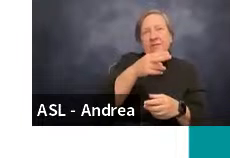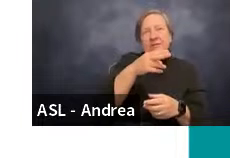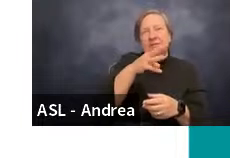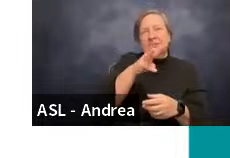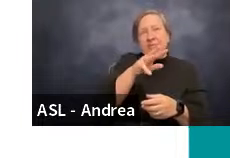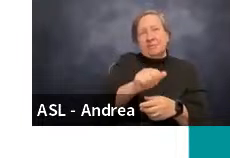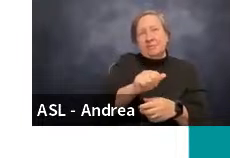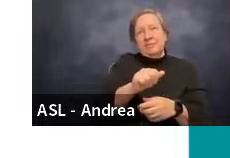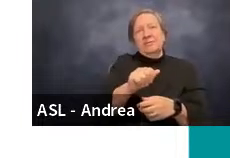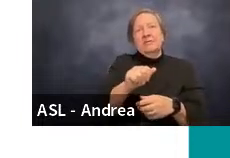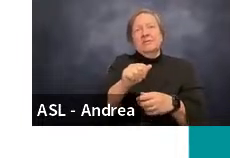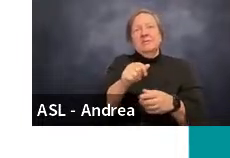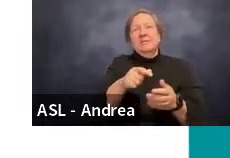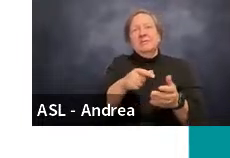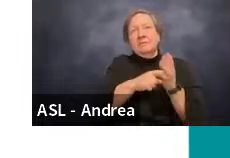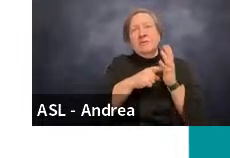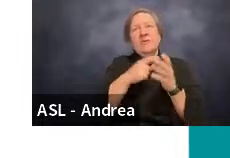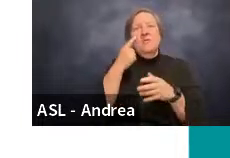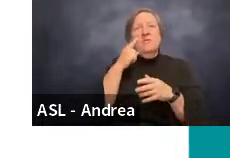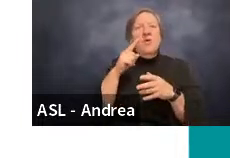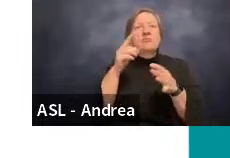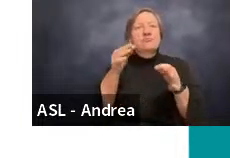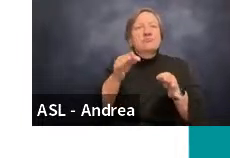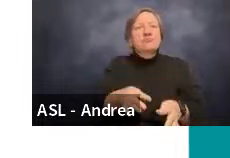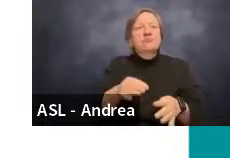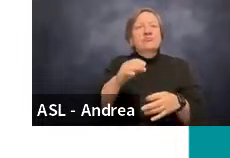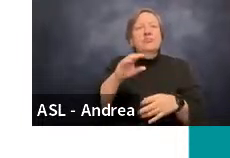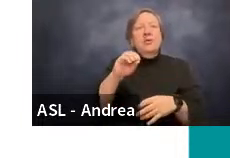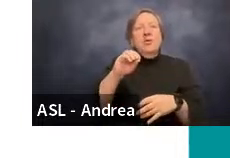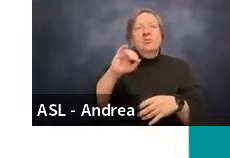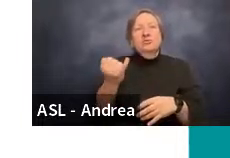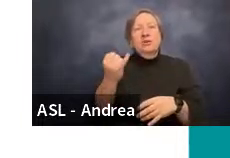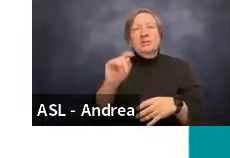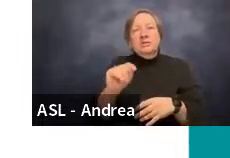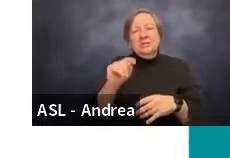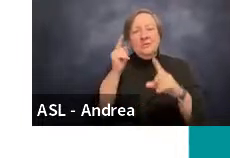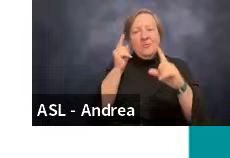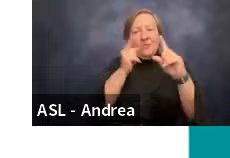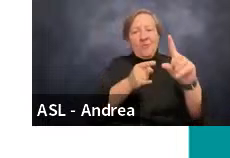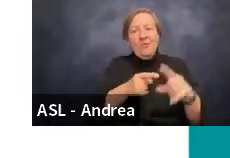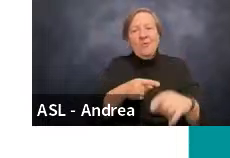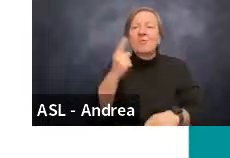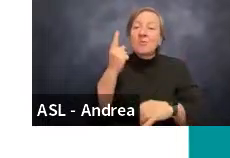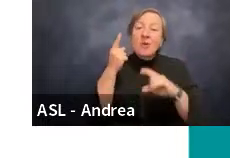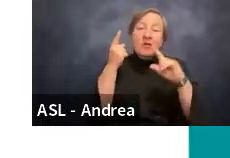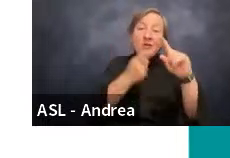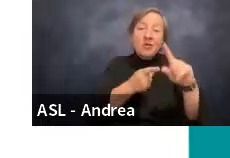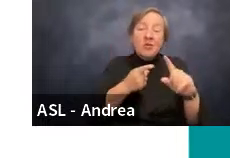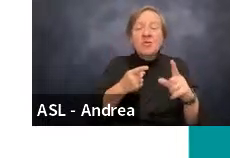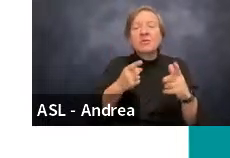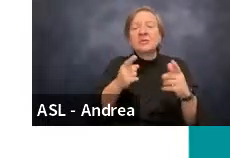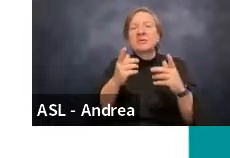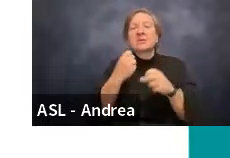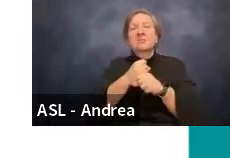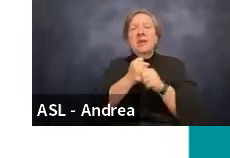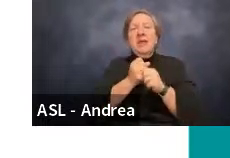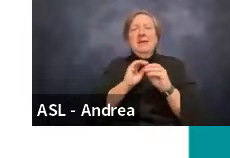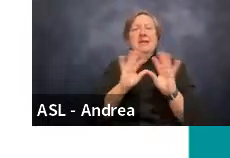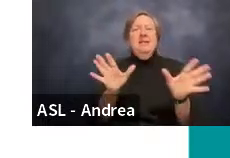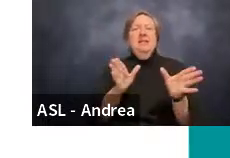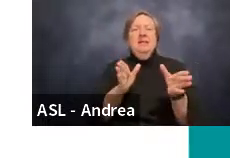determining OJT goals. So we did this because one of the goals is to create a clear